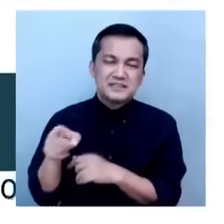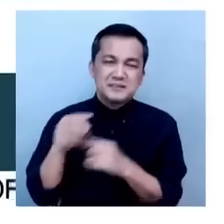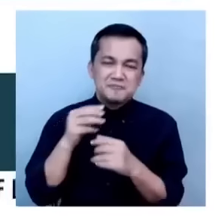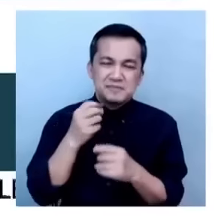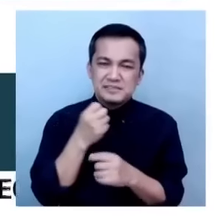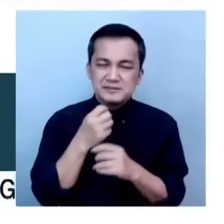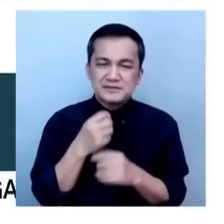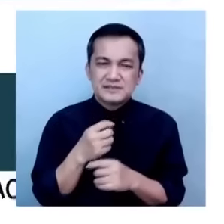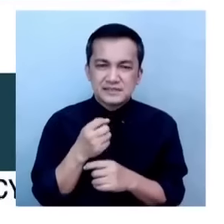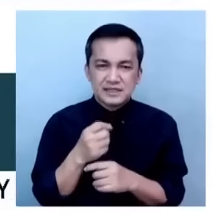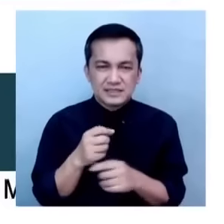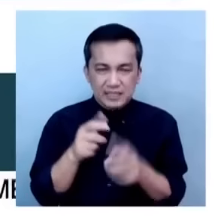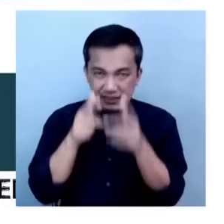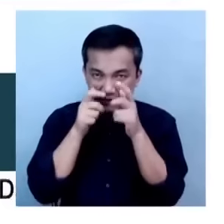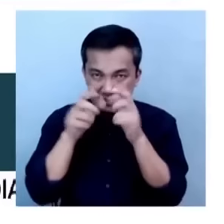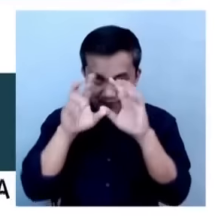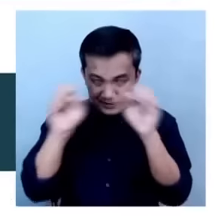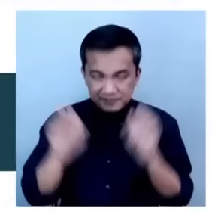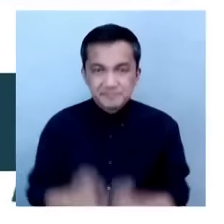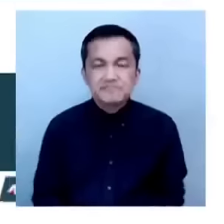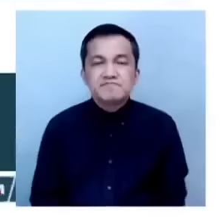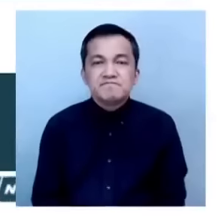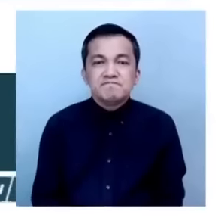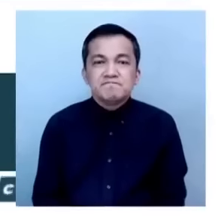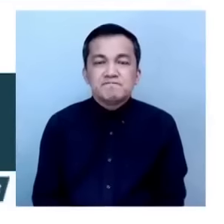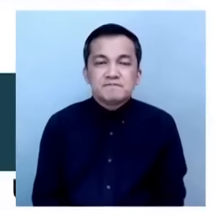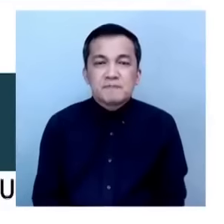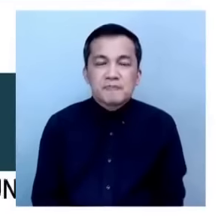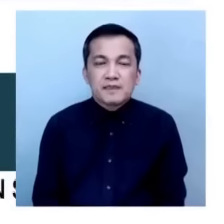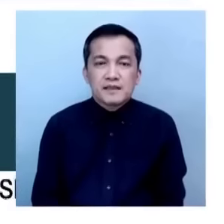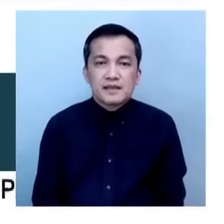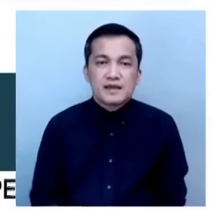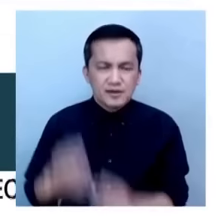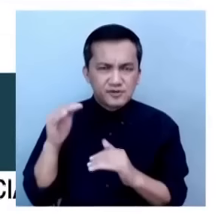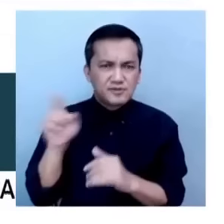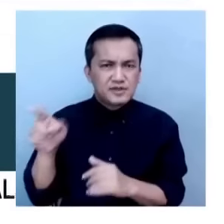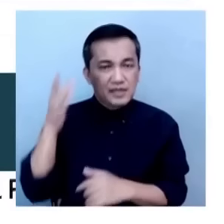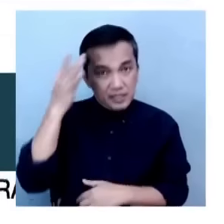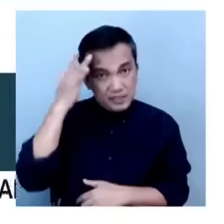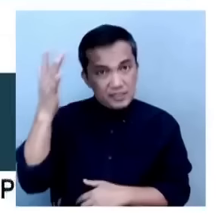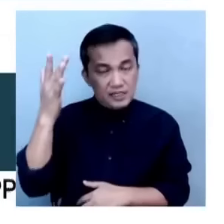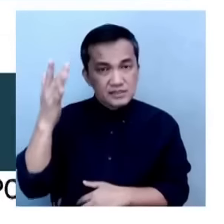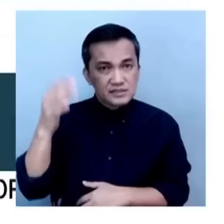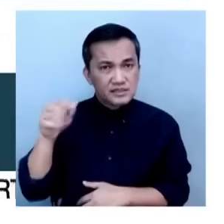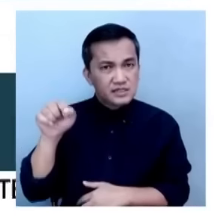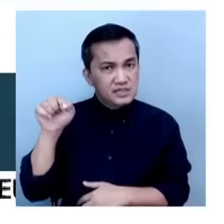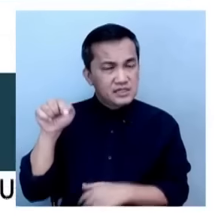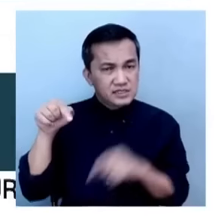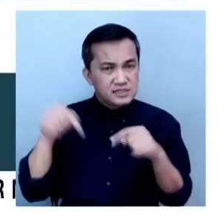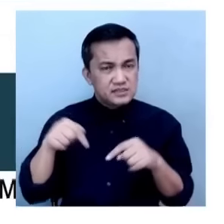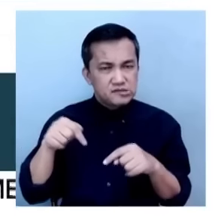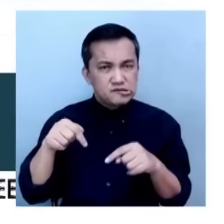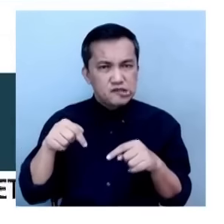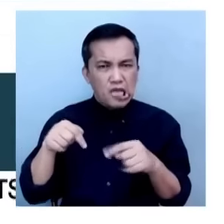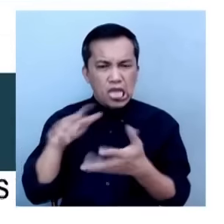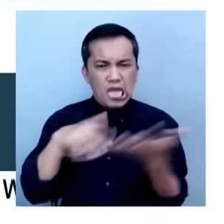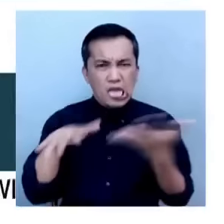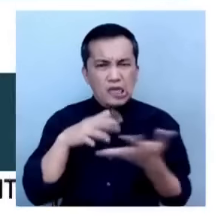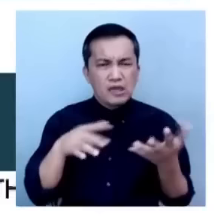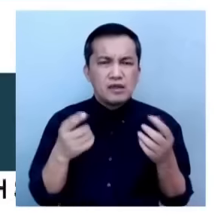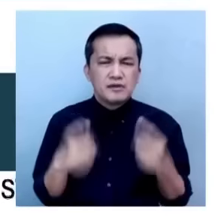and listen to the president, because I hope they realize, no, that this all brouhaha that's